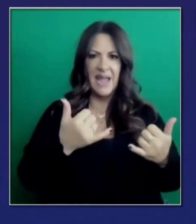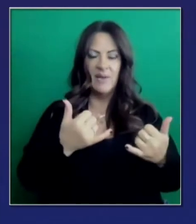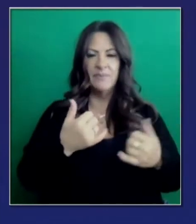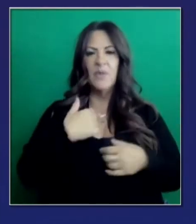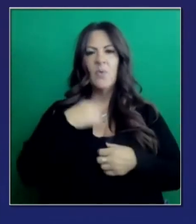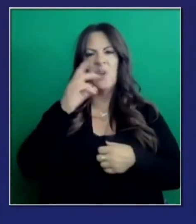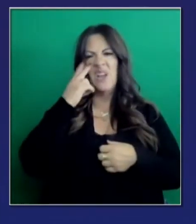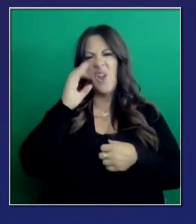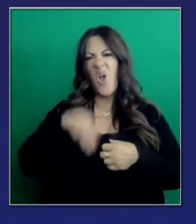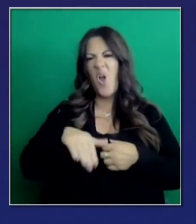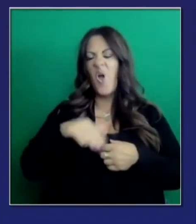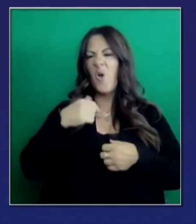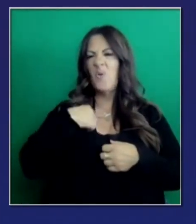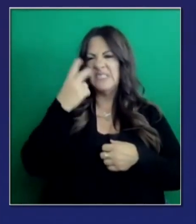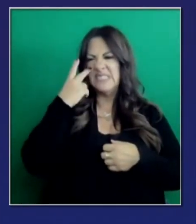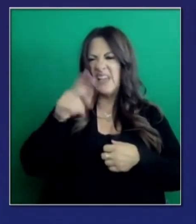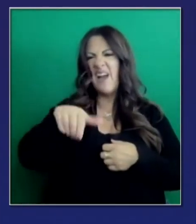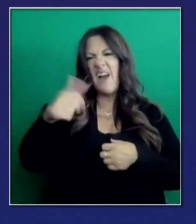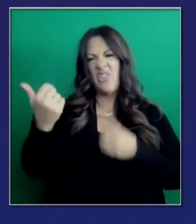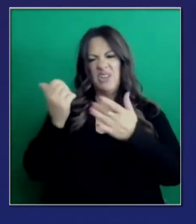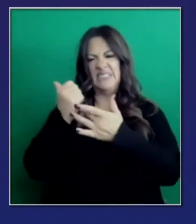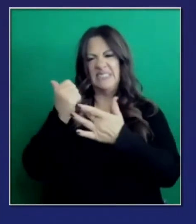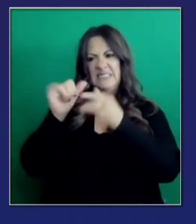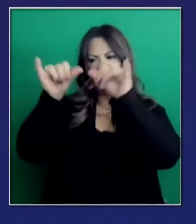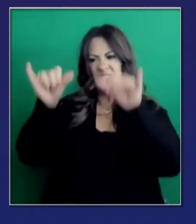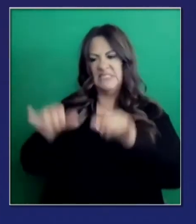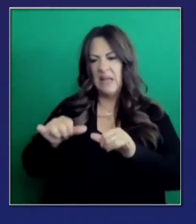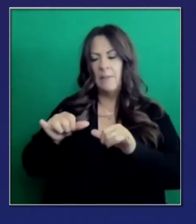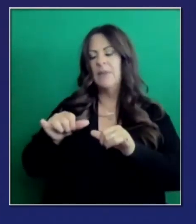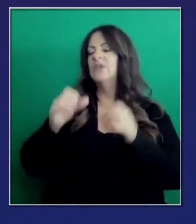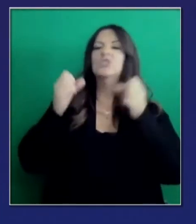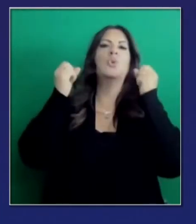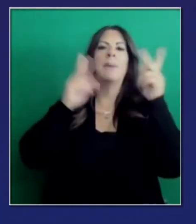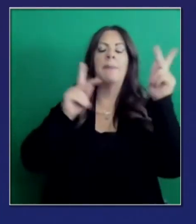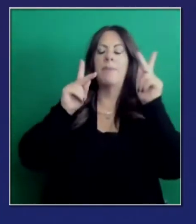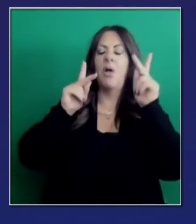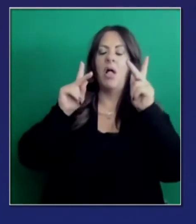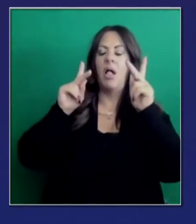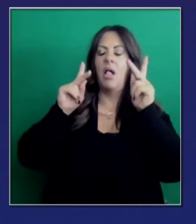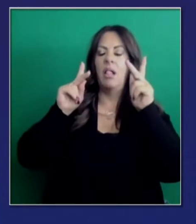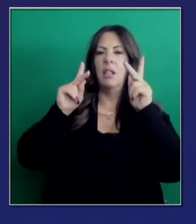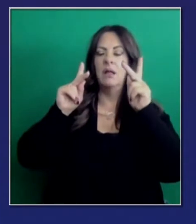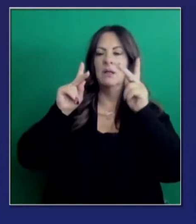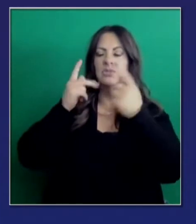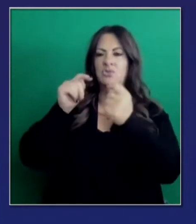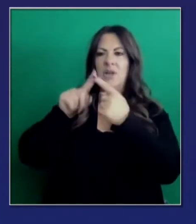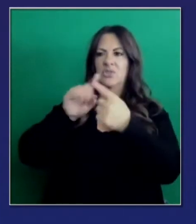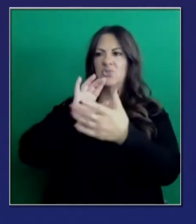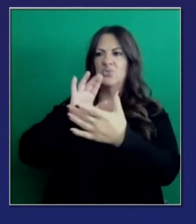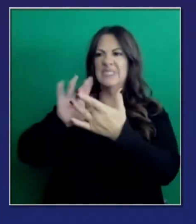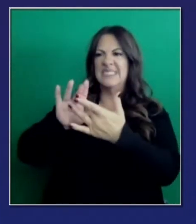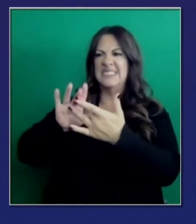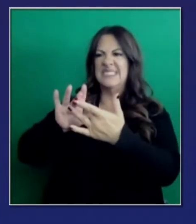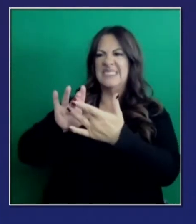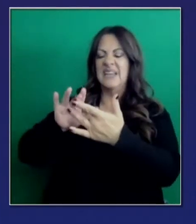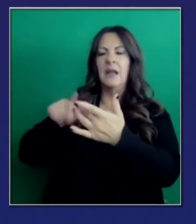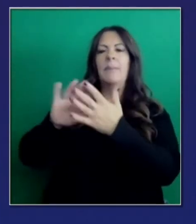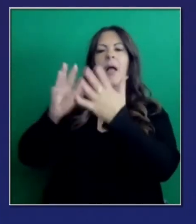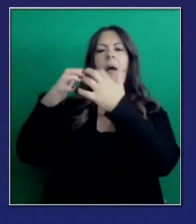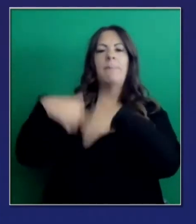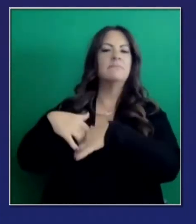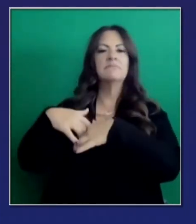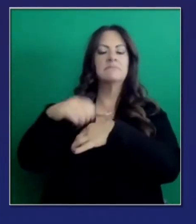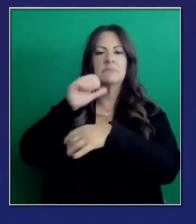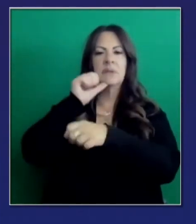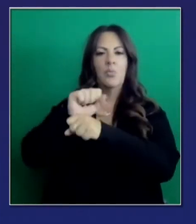few hours because so many people went on and were overwhelmed. That's why we're limiting this, focusing it on this pilot